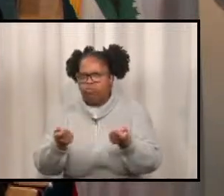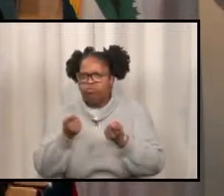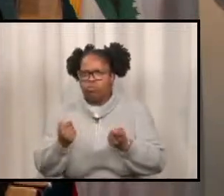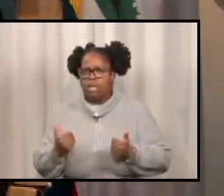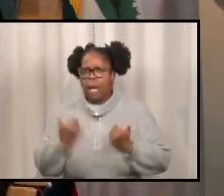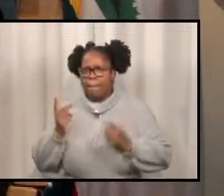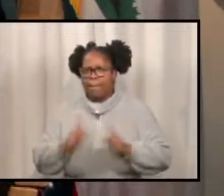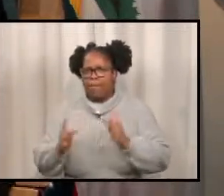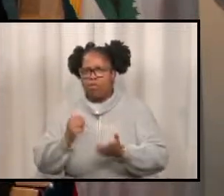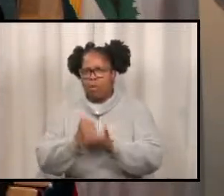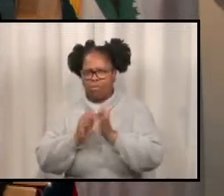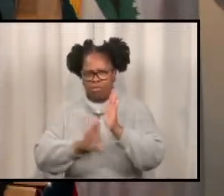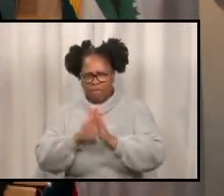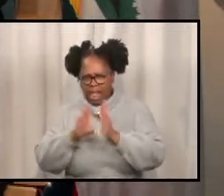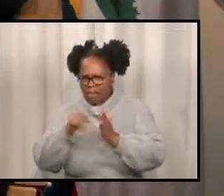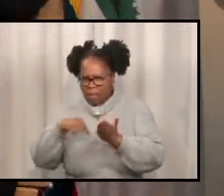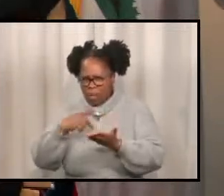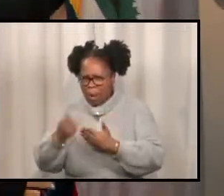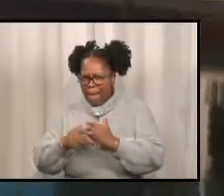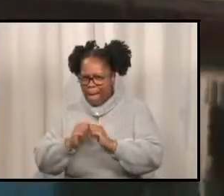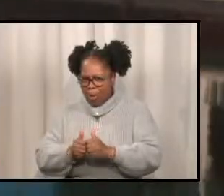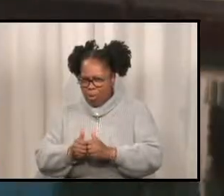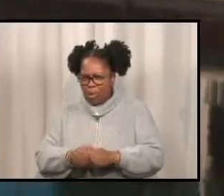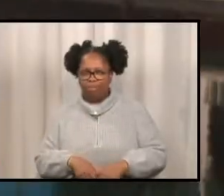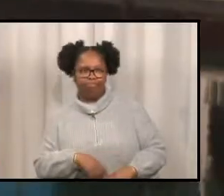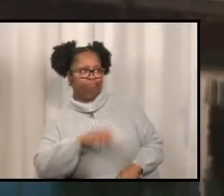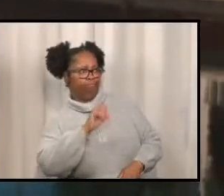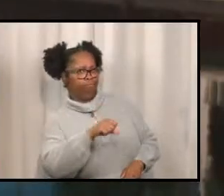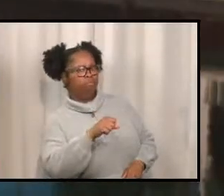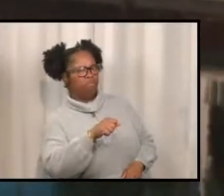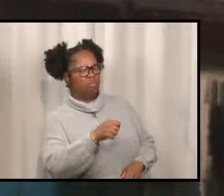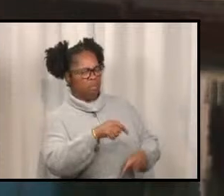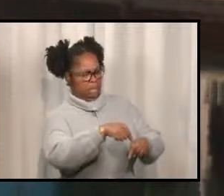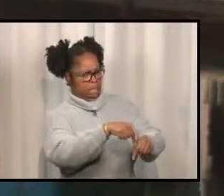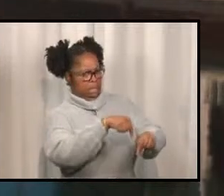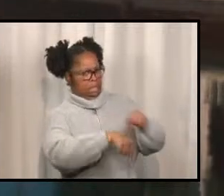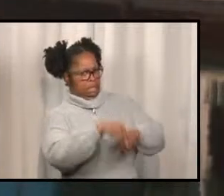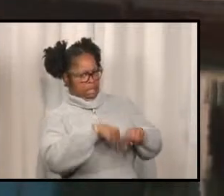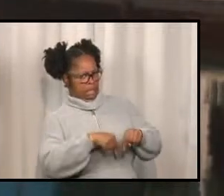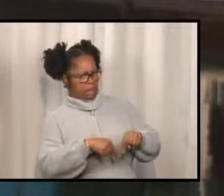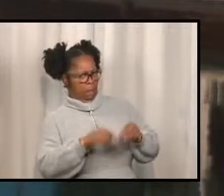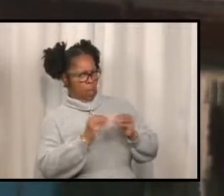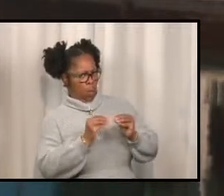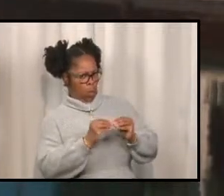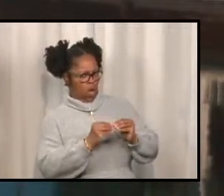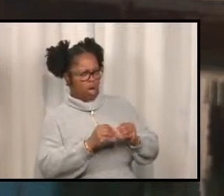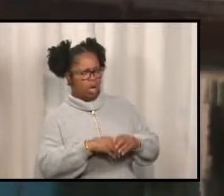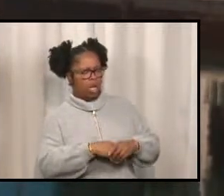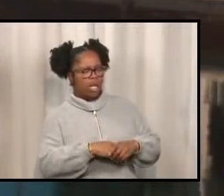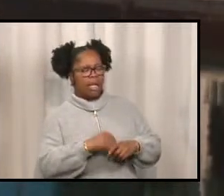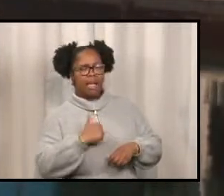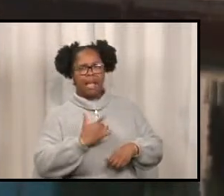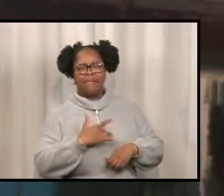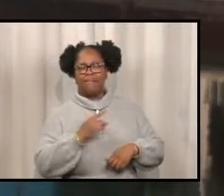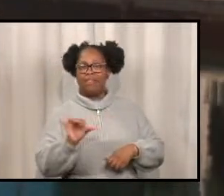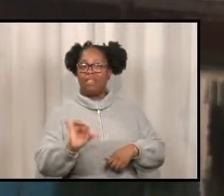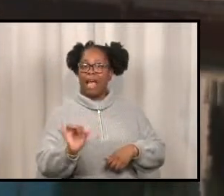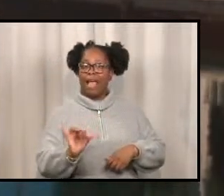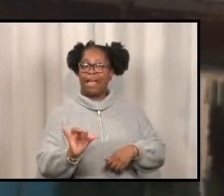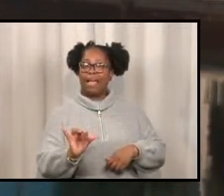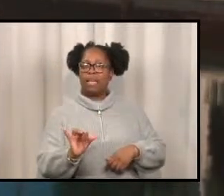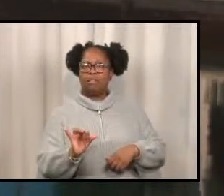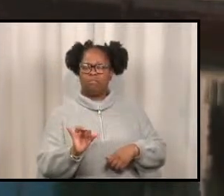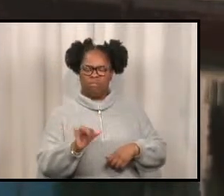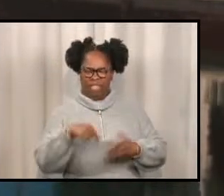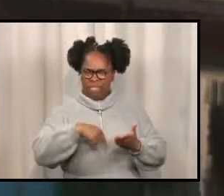into sort of developing this program? Yeah, and I go a little bit further back in that. So I feel like the roots of